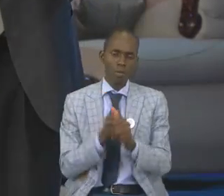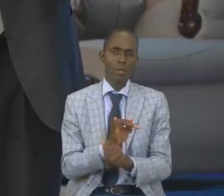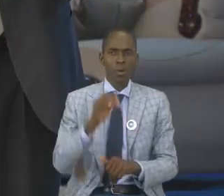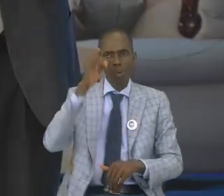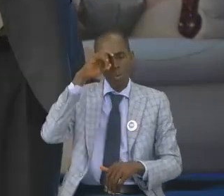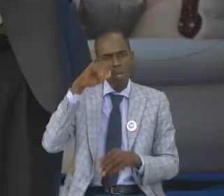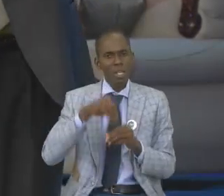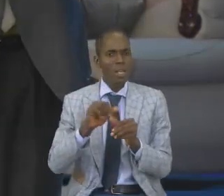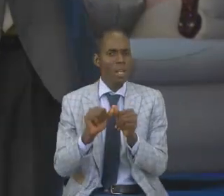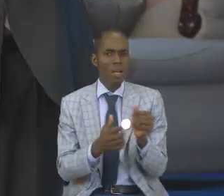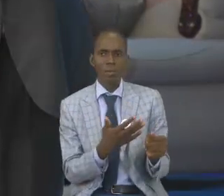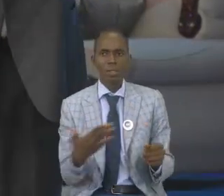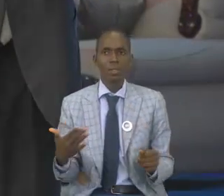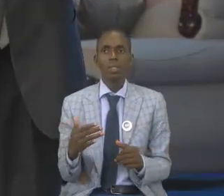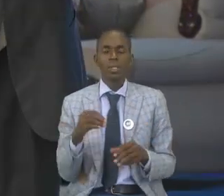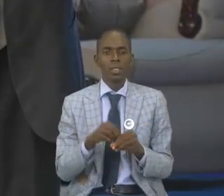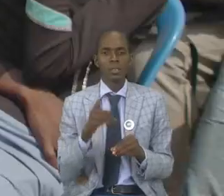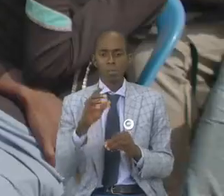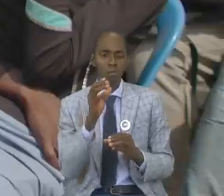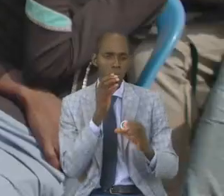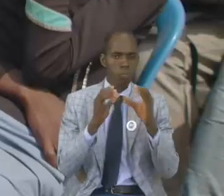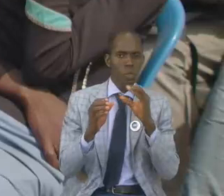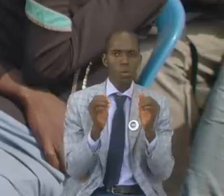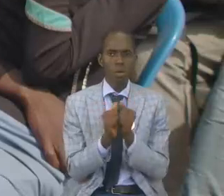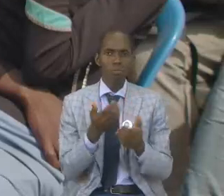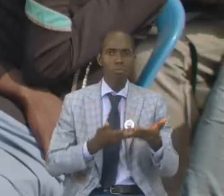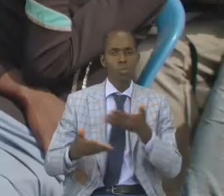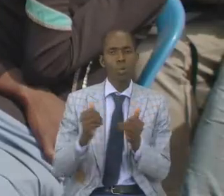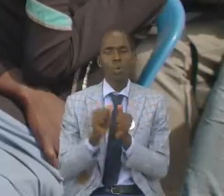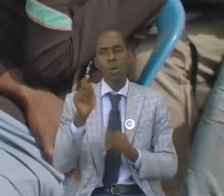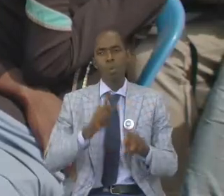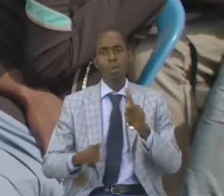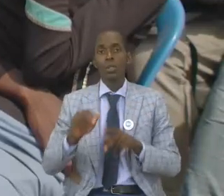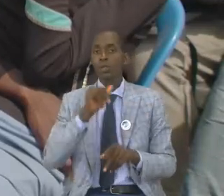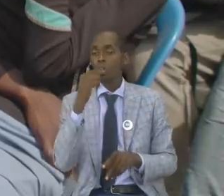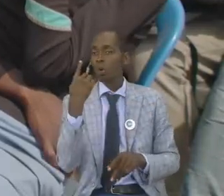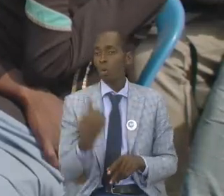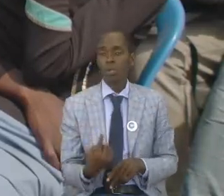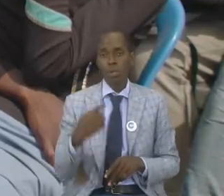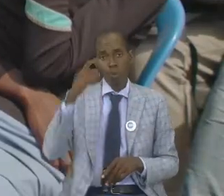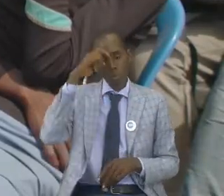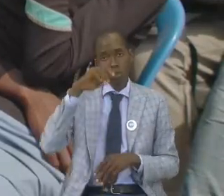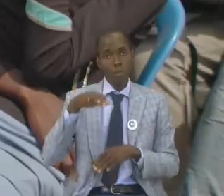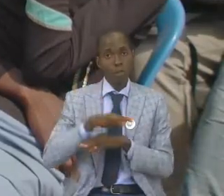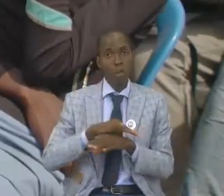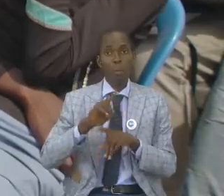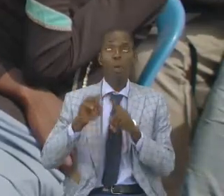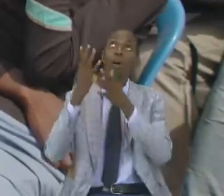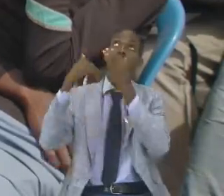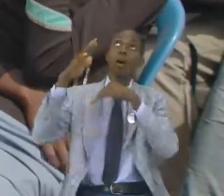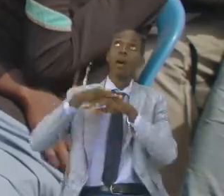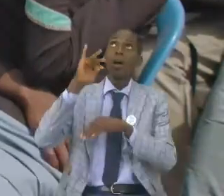in everything, the interaction you have with people. Not worldly wisdom, heavenly wisdom. They that